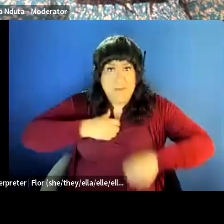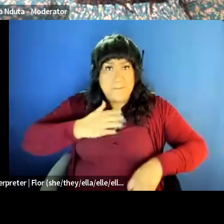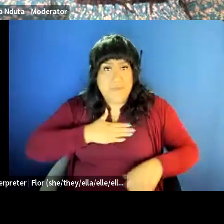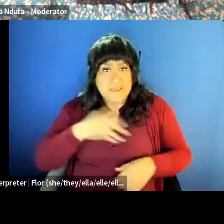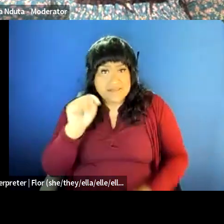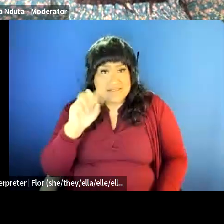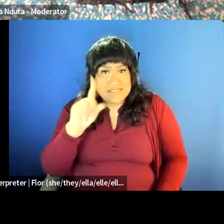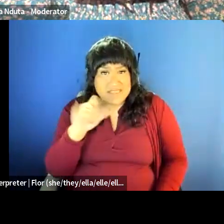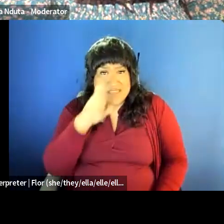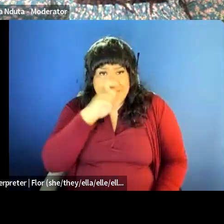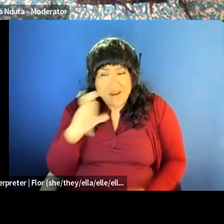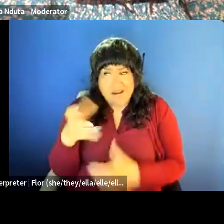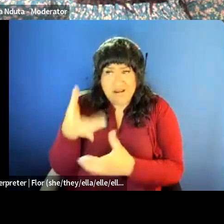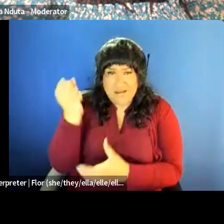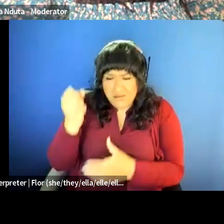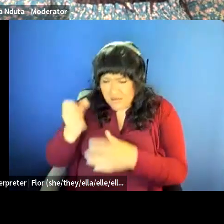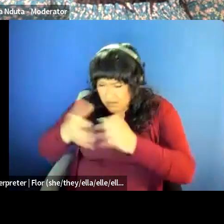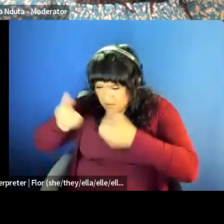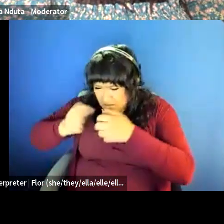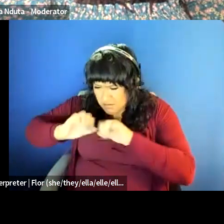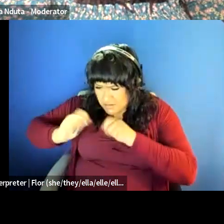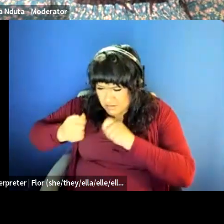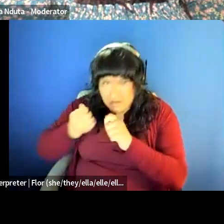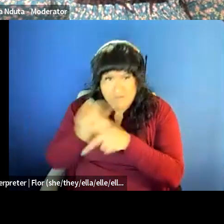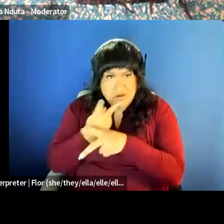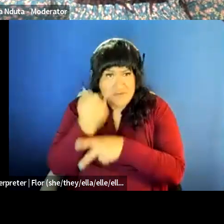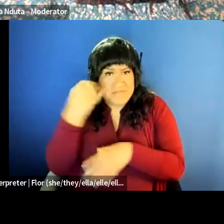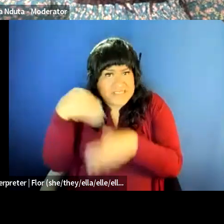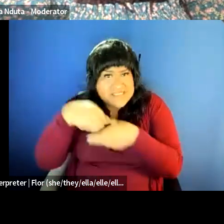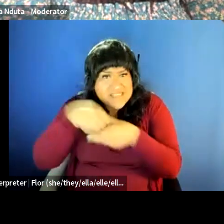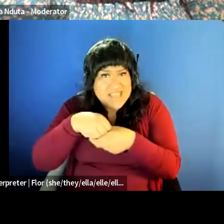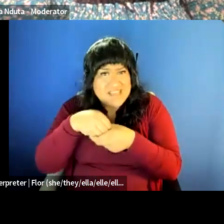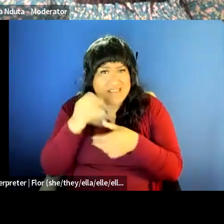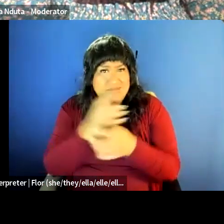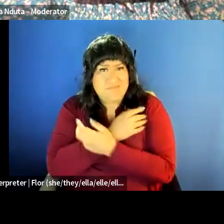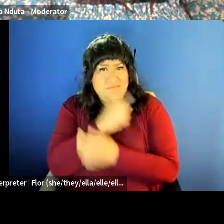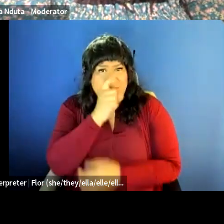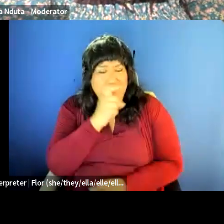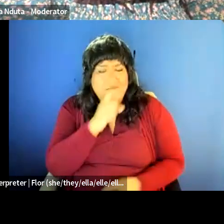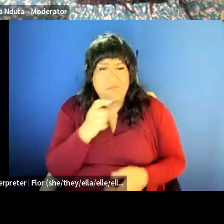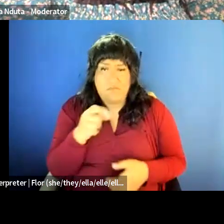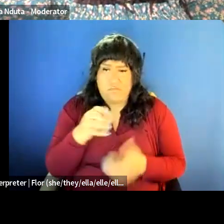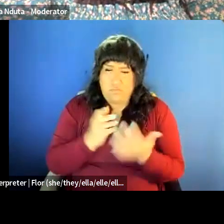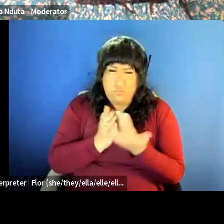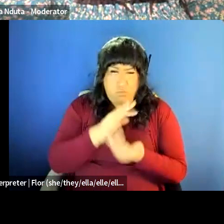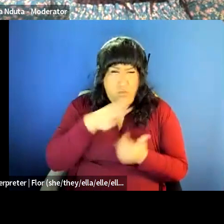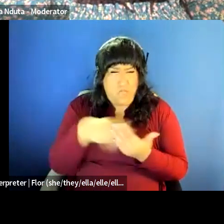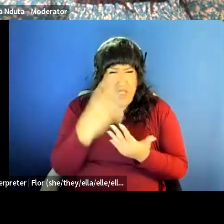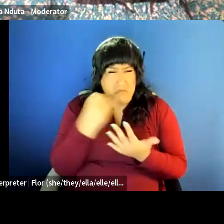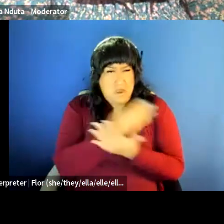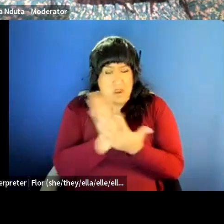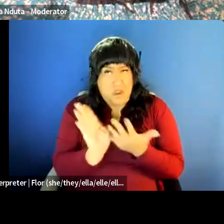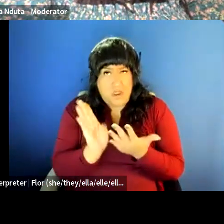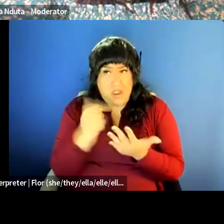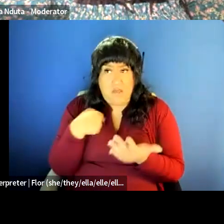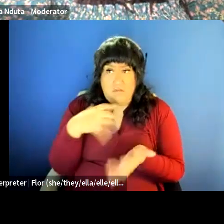figure out if something's confiscated in it. And all I learned through that experience, well, one, I was told I was mentally ill, I'd